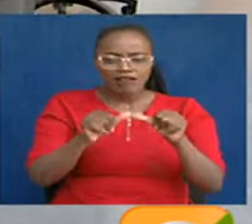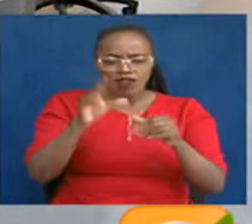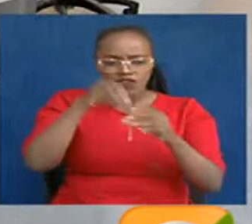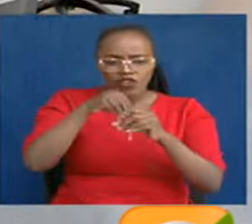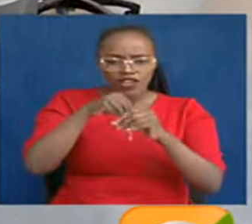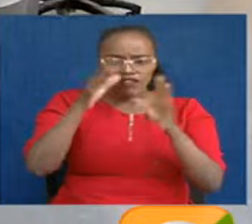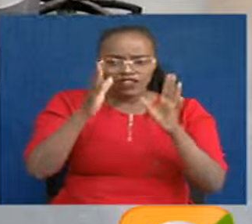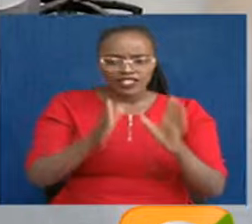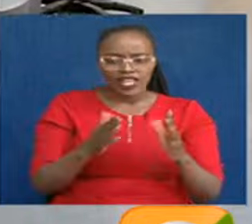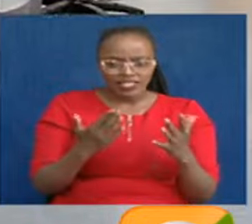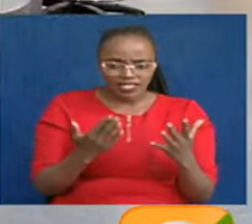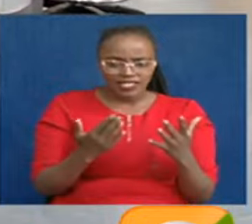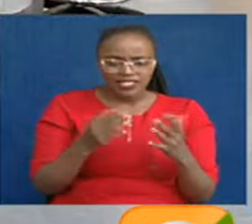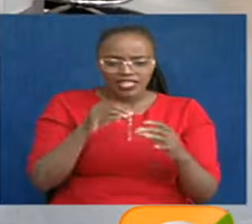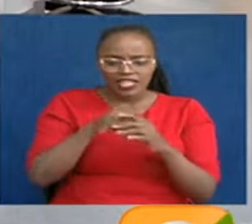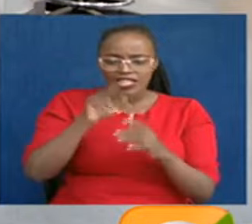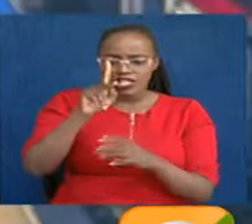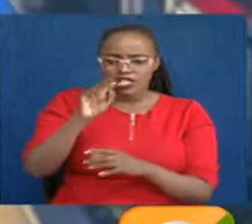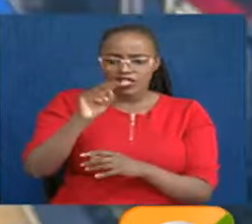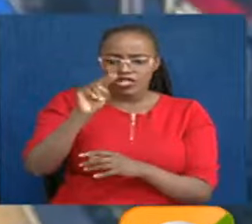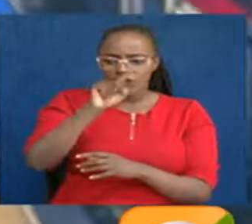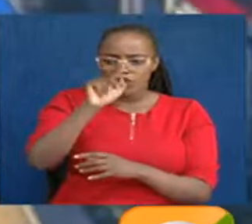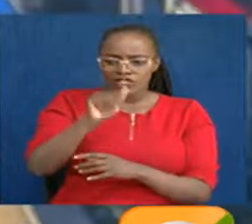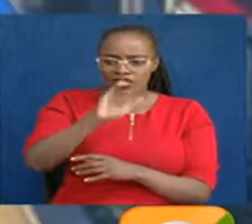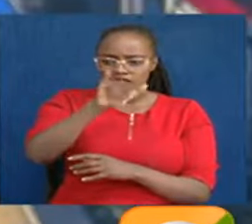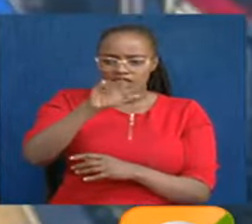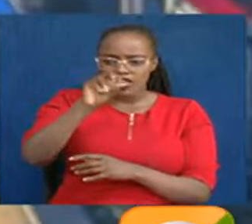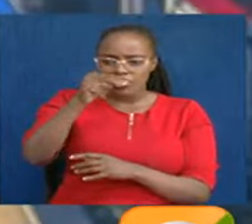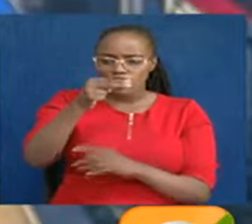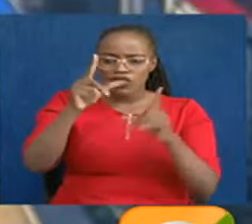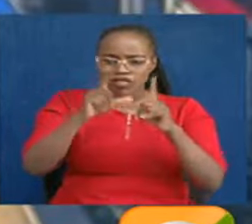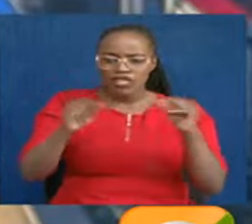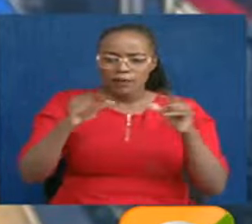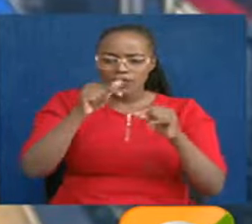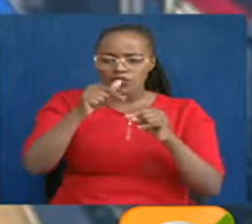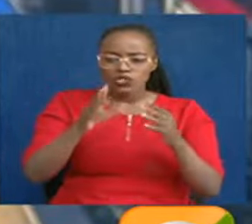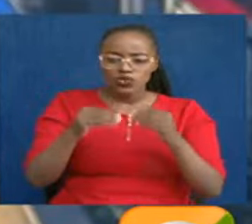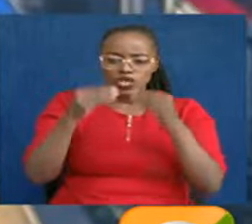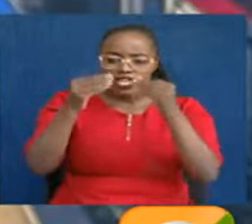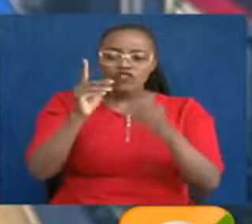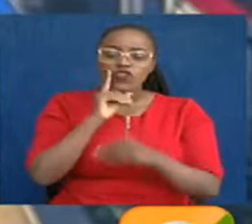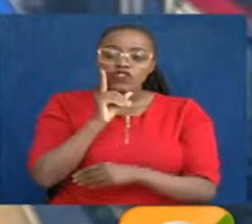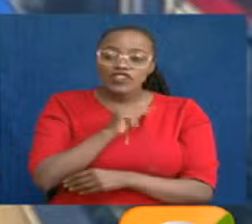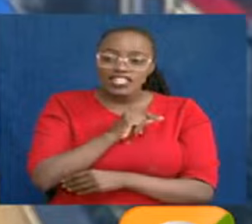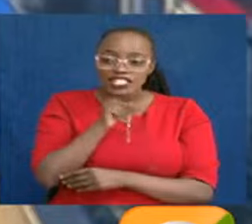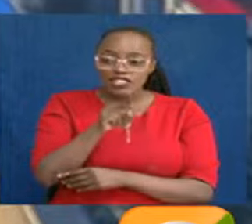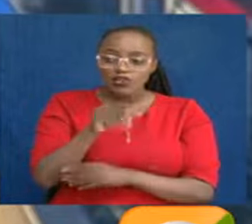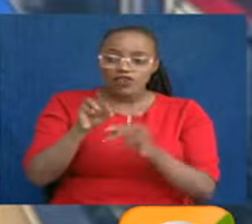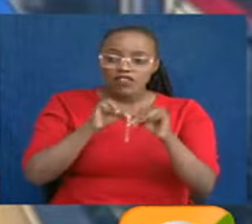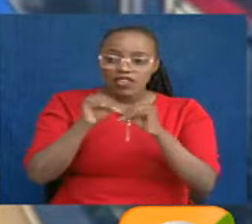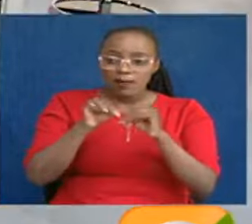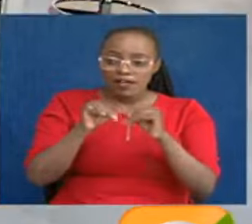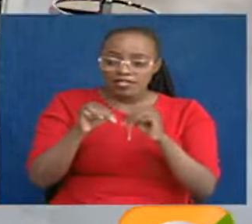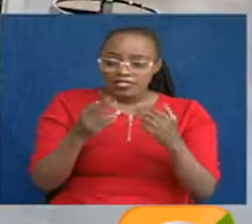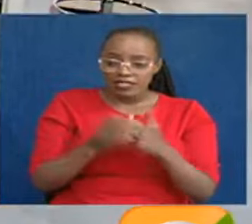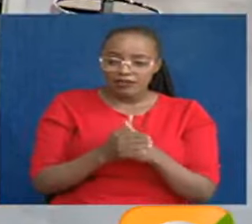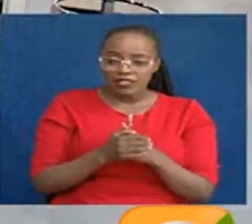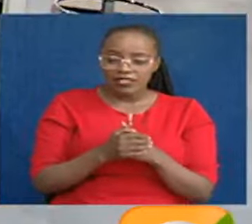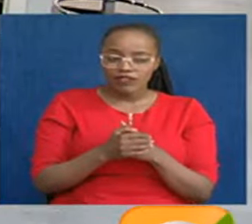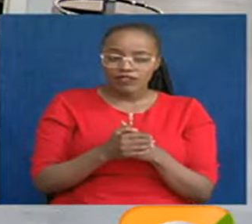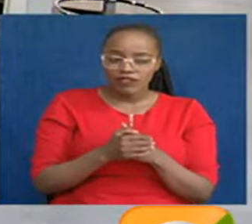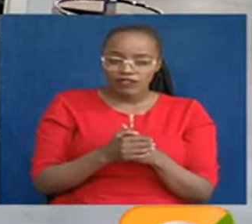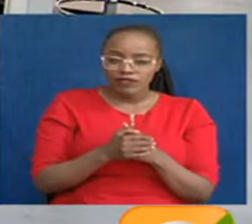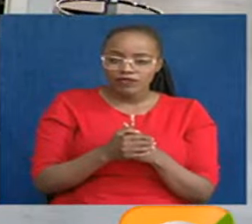investors at Konza, John? So what's the message that you give to our Malaysian visitors? Yes,